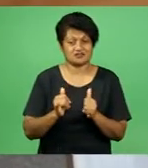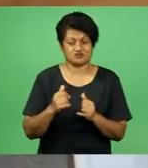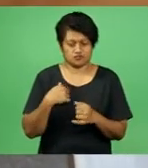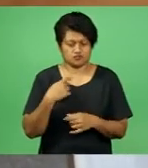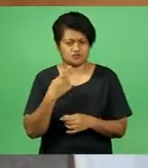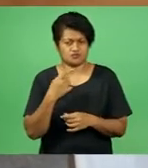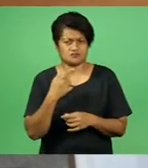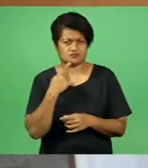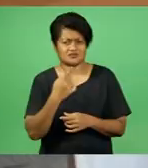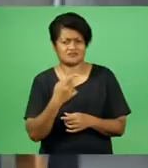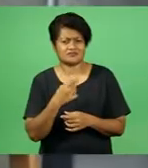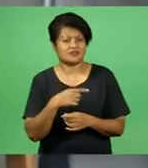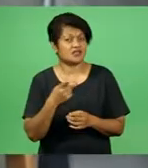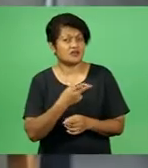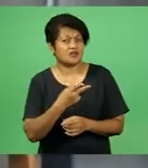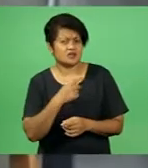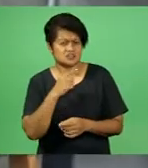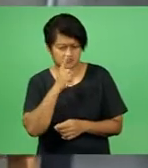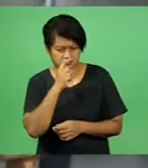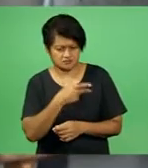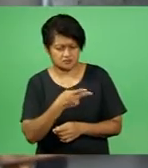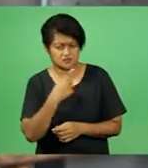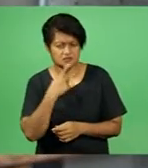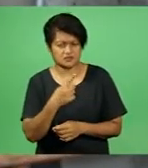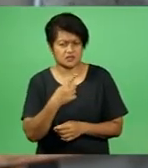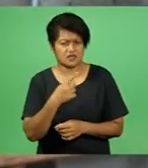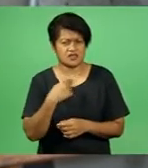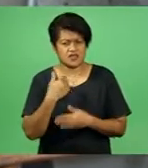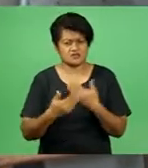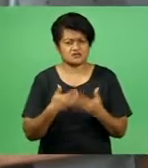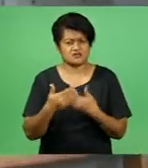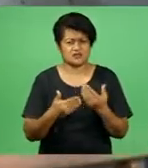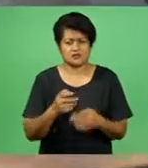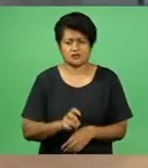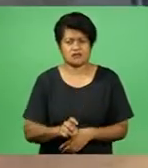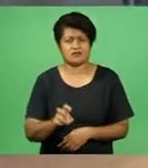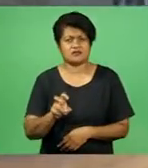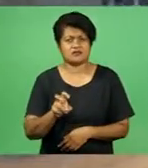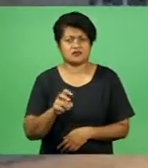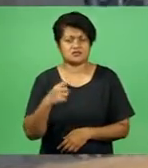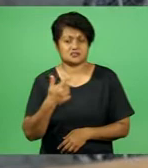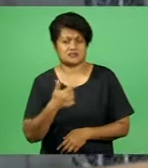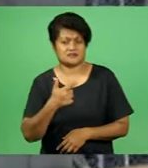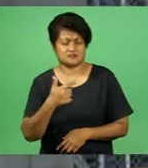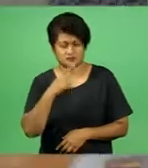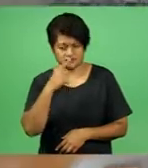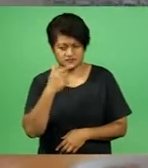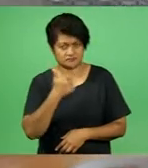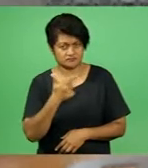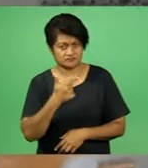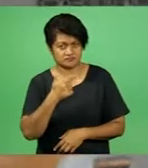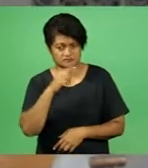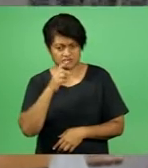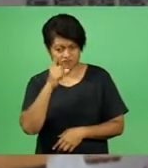Ram and her sister Geeta Anjana Chandar allegedly facilitated the travel of 17 Fijians who were exploited and